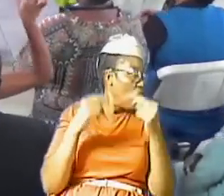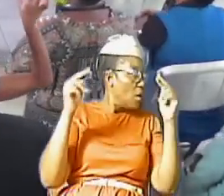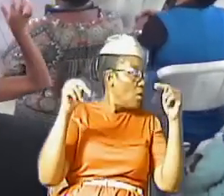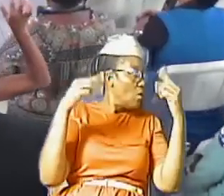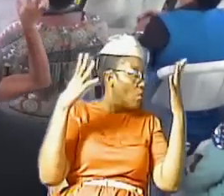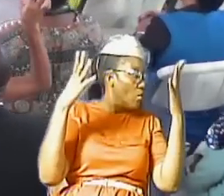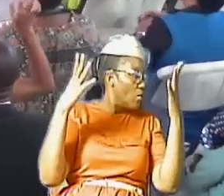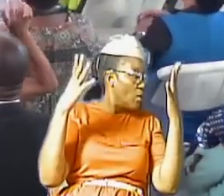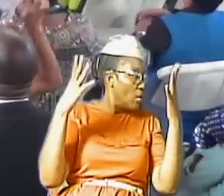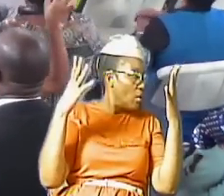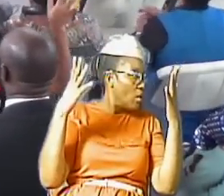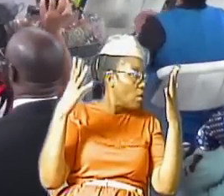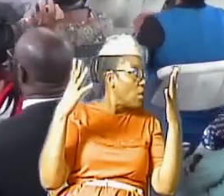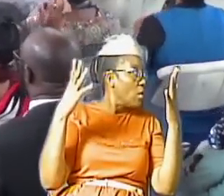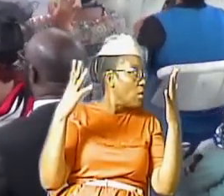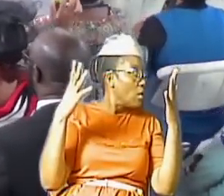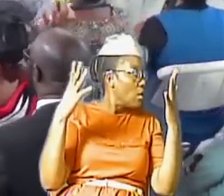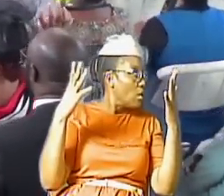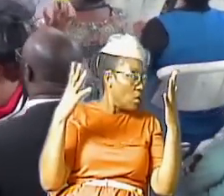Hallelujah.